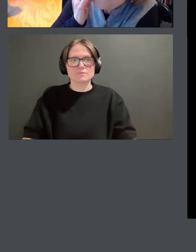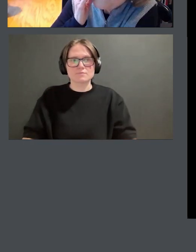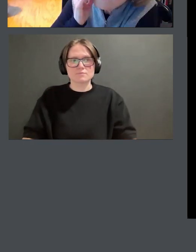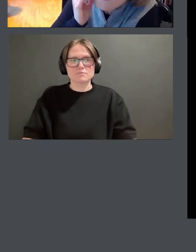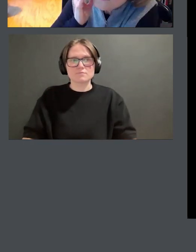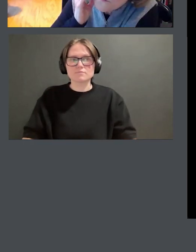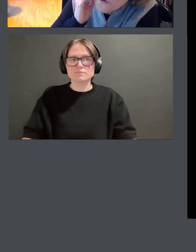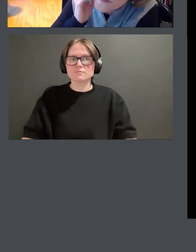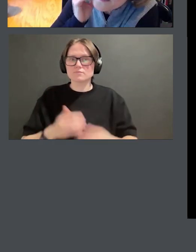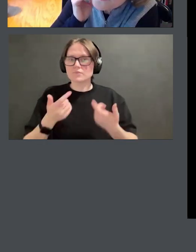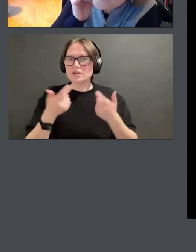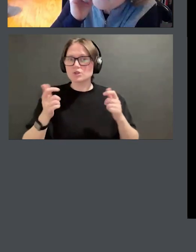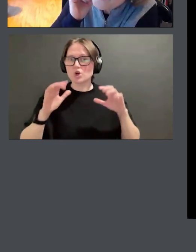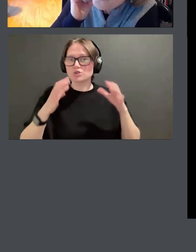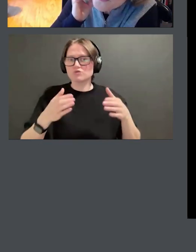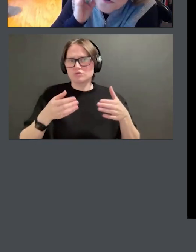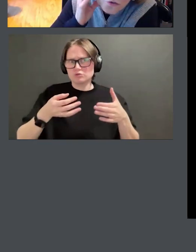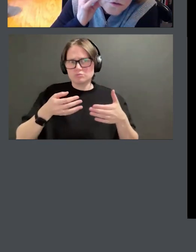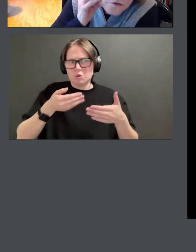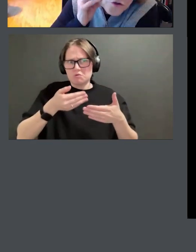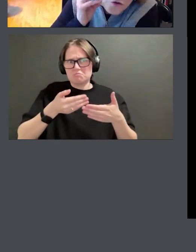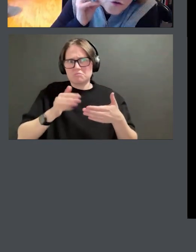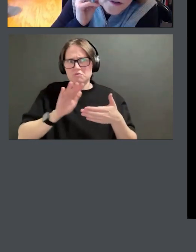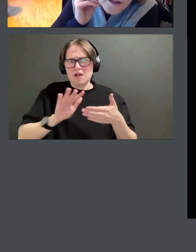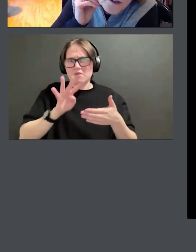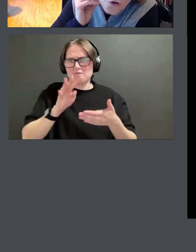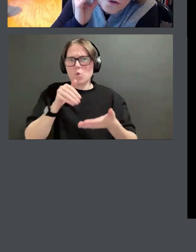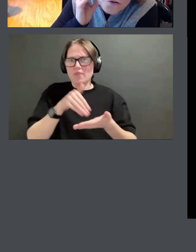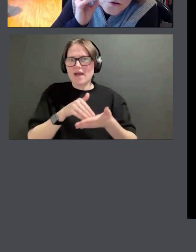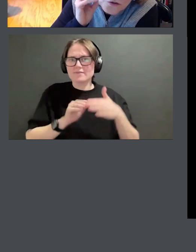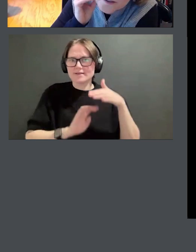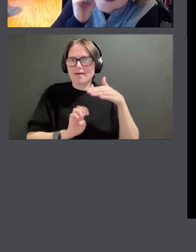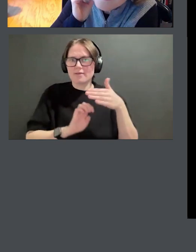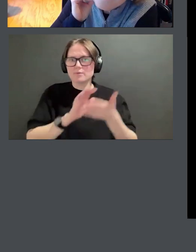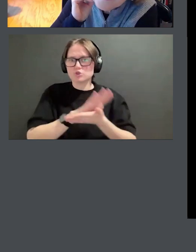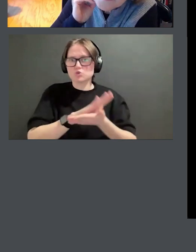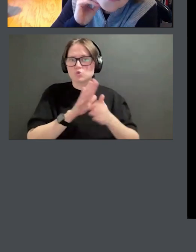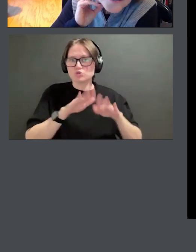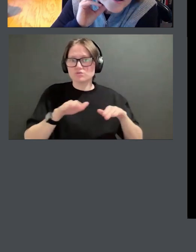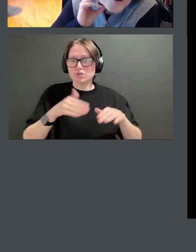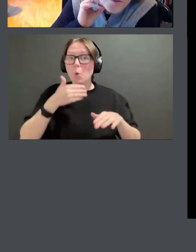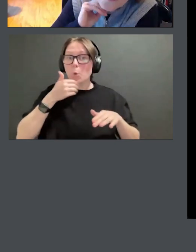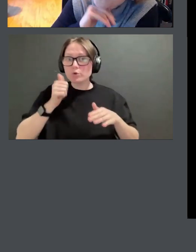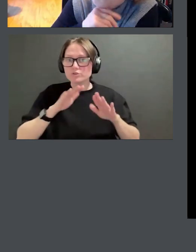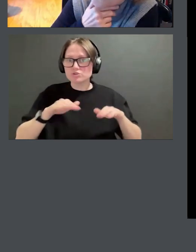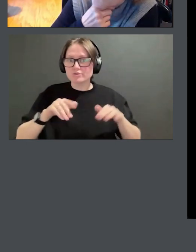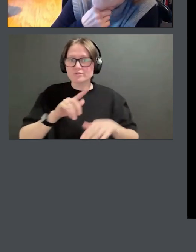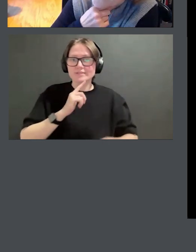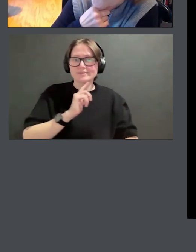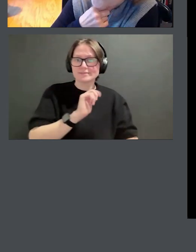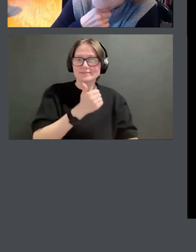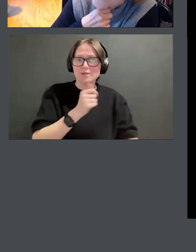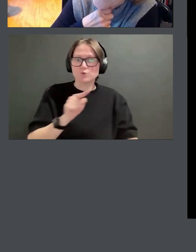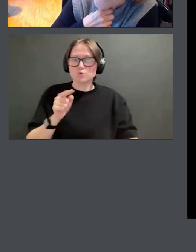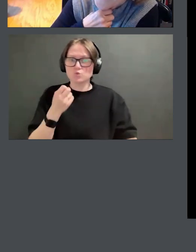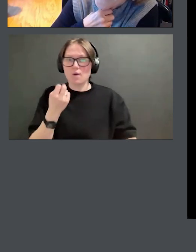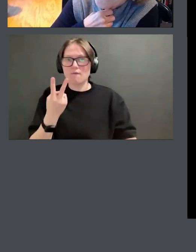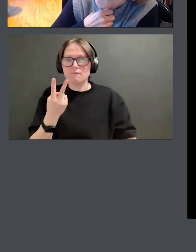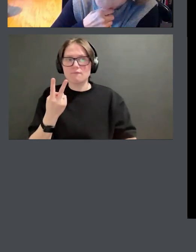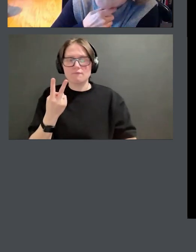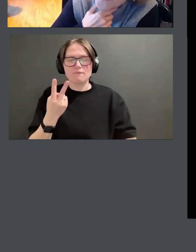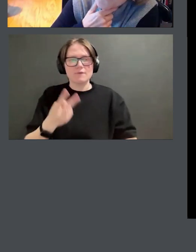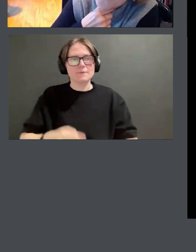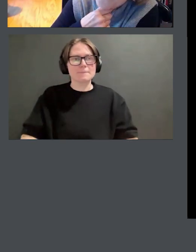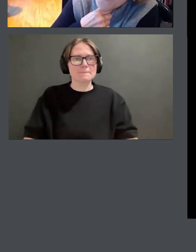group, almost 4,000 elementary school children and older children. I mean, they're 10 to 12 years of age,